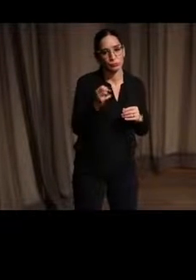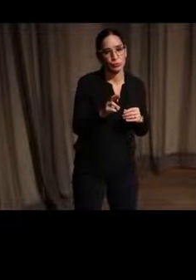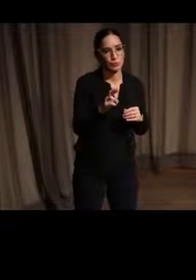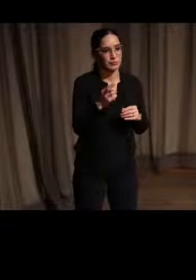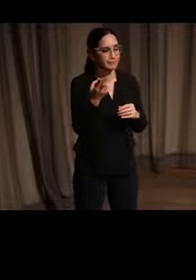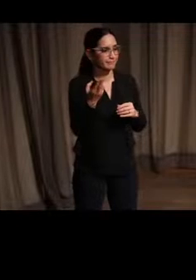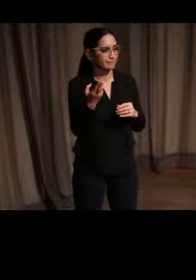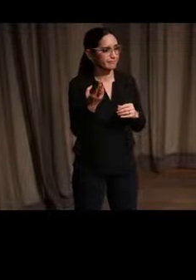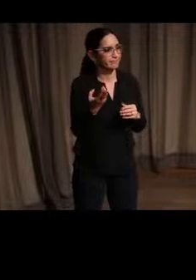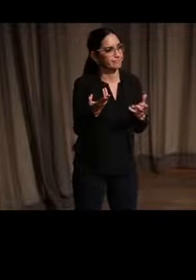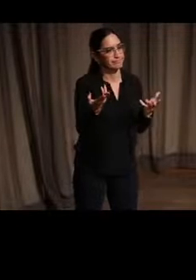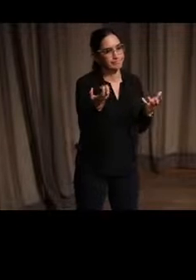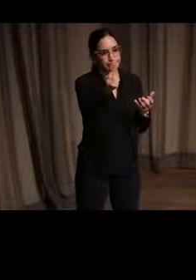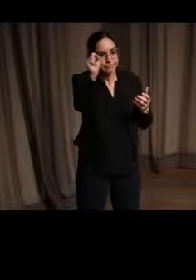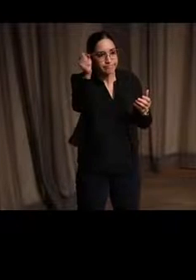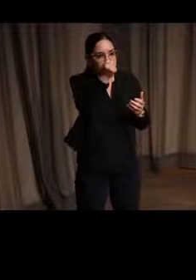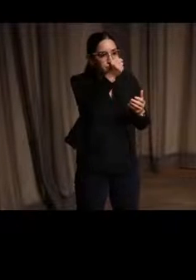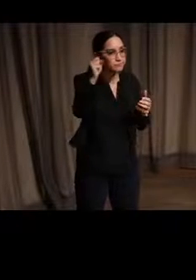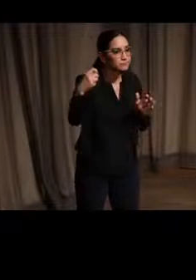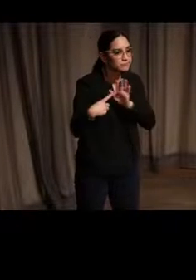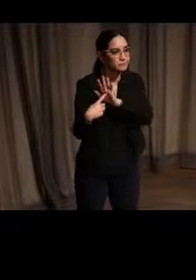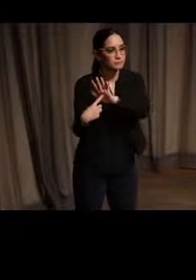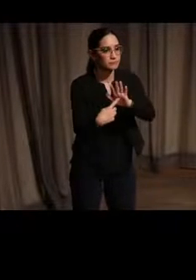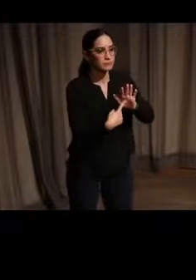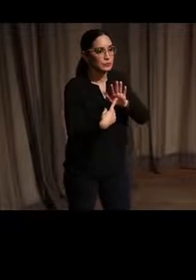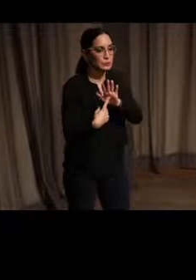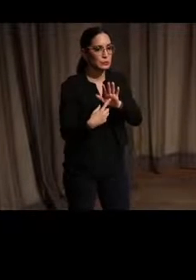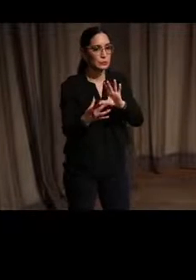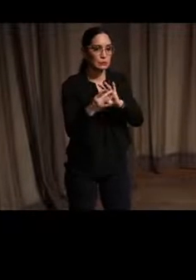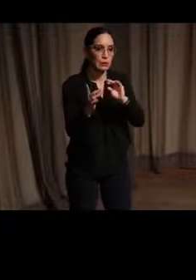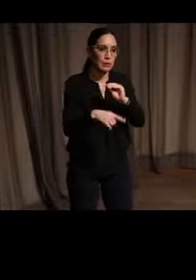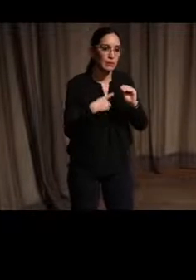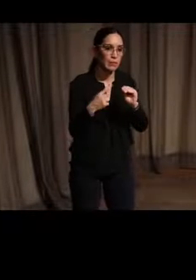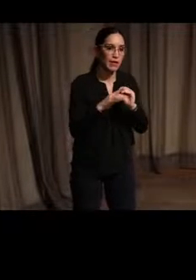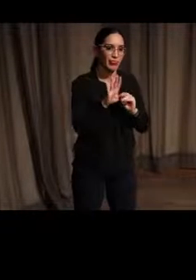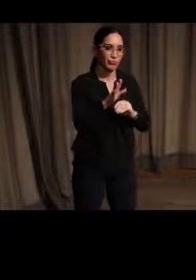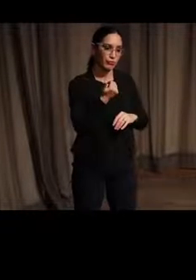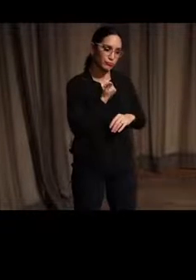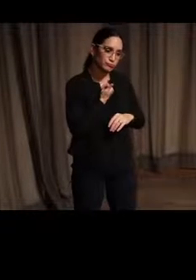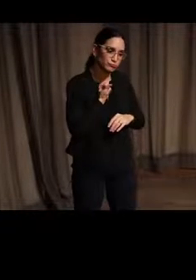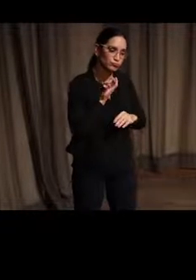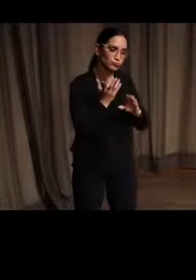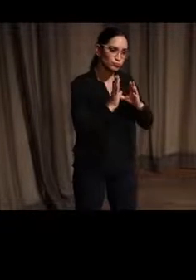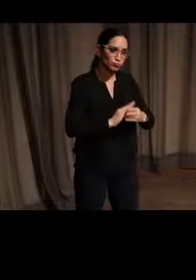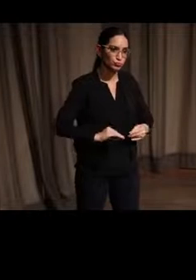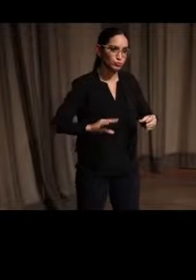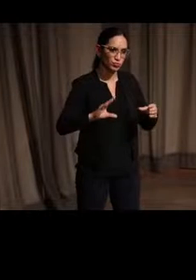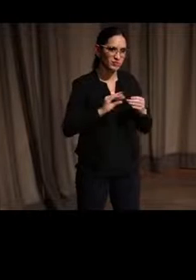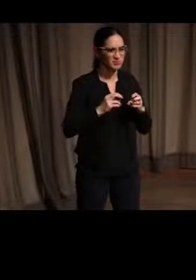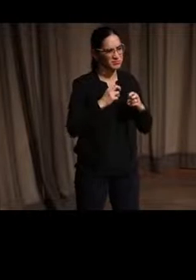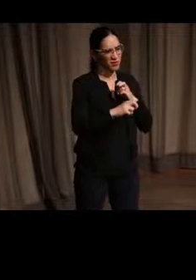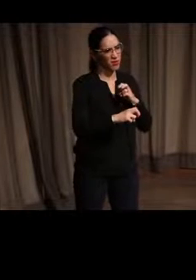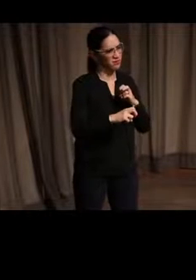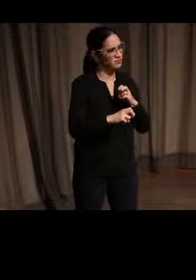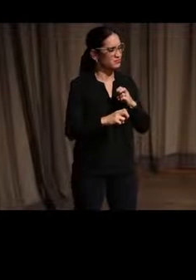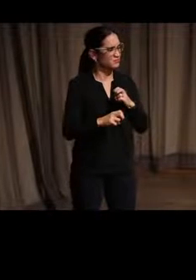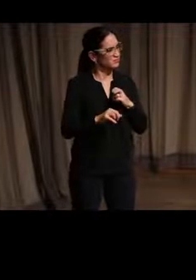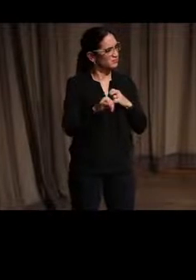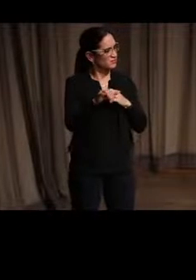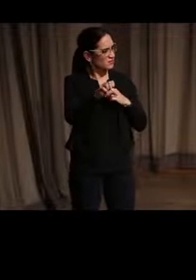abortion stories. And I think that can be a very cathartic experience for women. Mm-hmm. I do kind of have a problem with when I